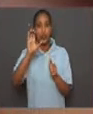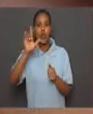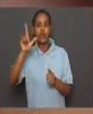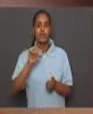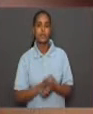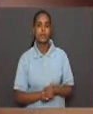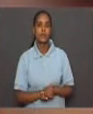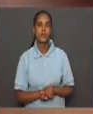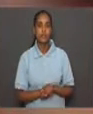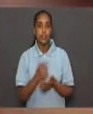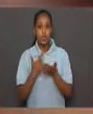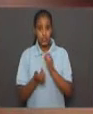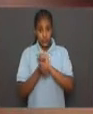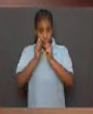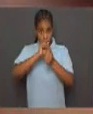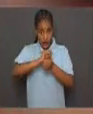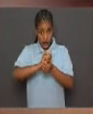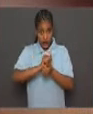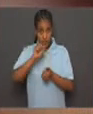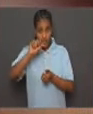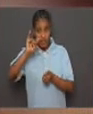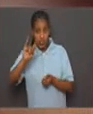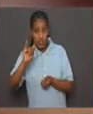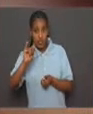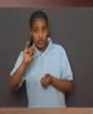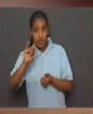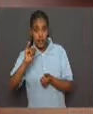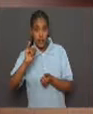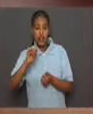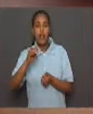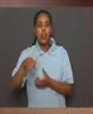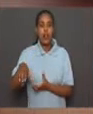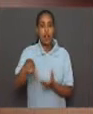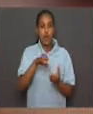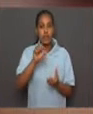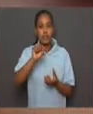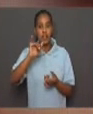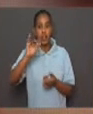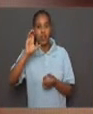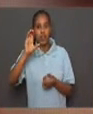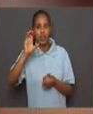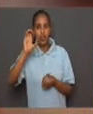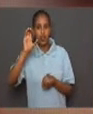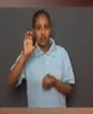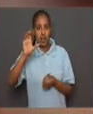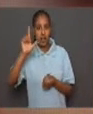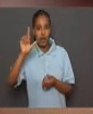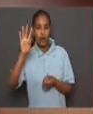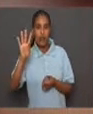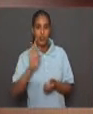chlorine. This changes the silicon into liquid silicon